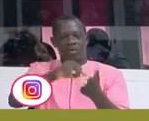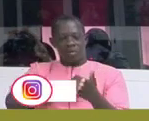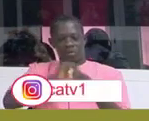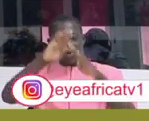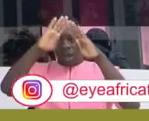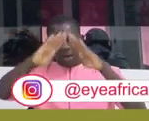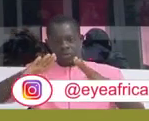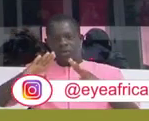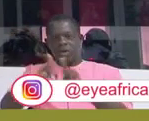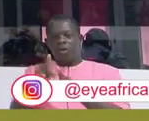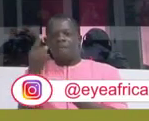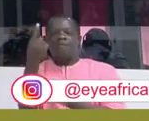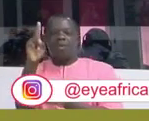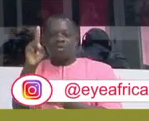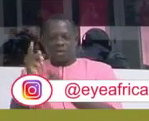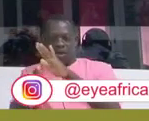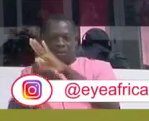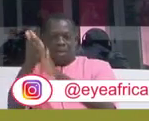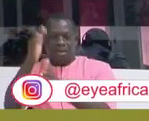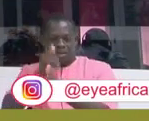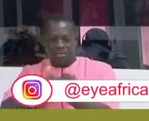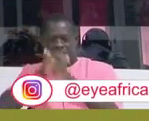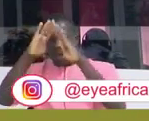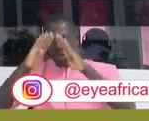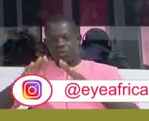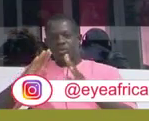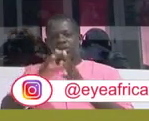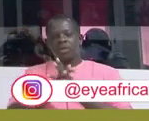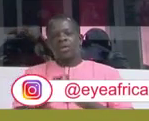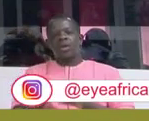Because before you get to his room, you pass my